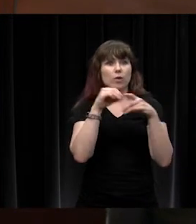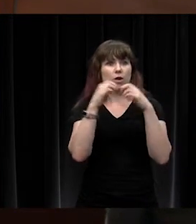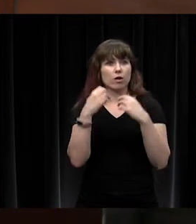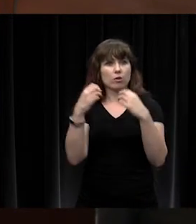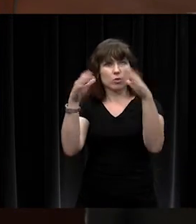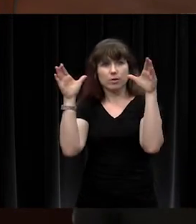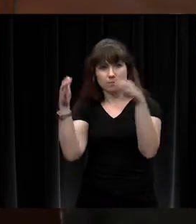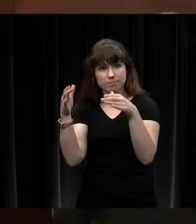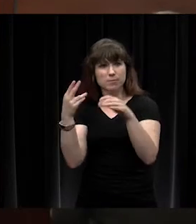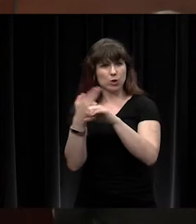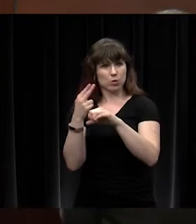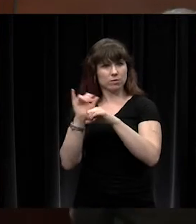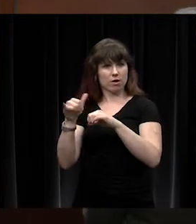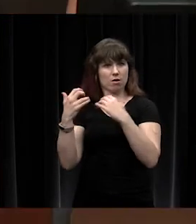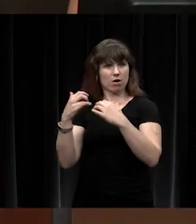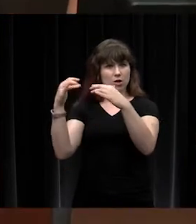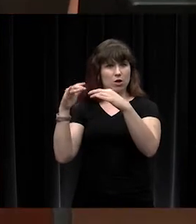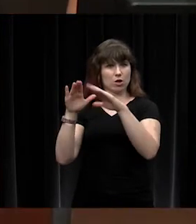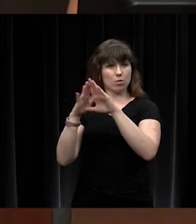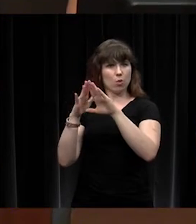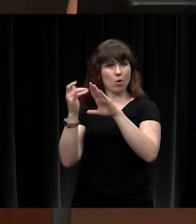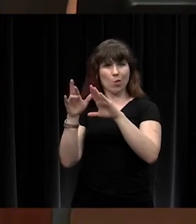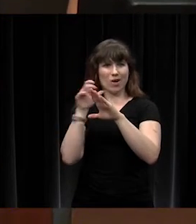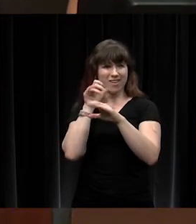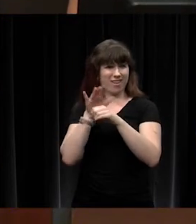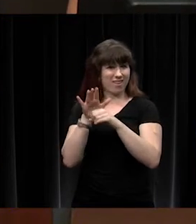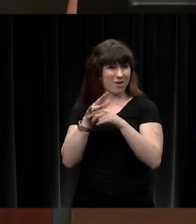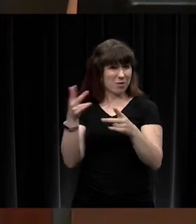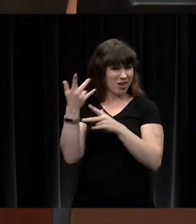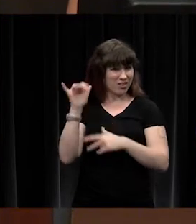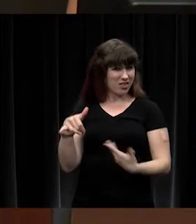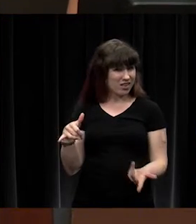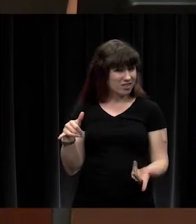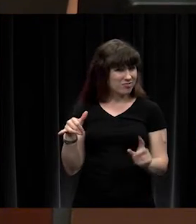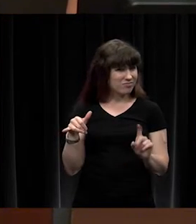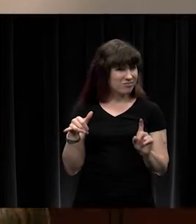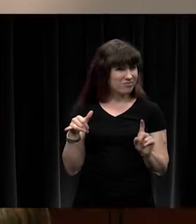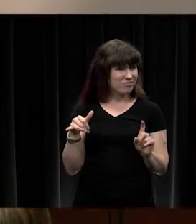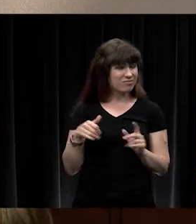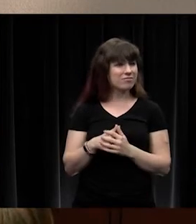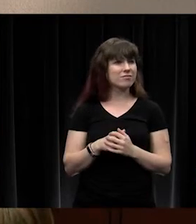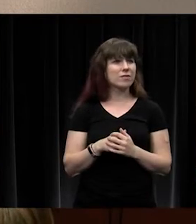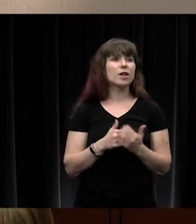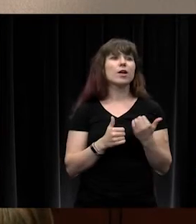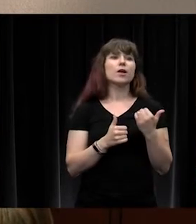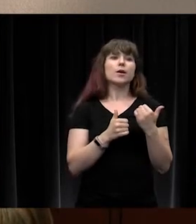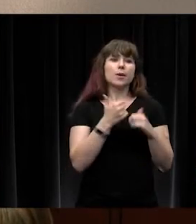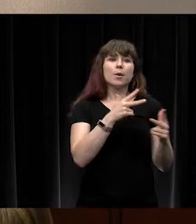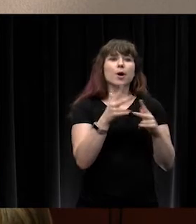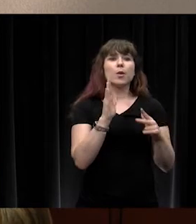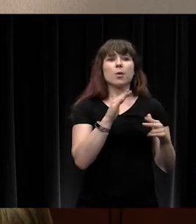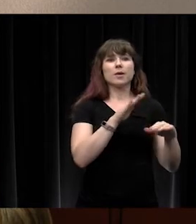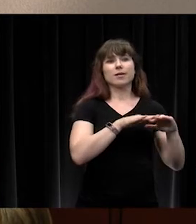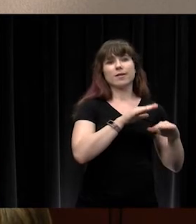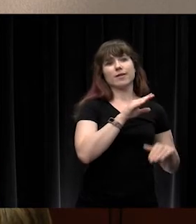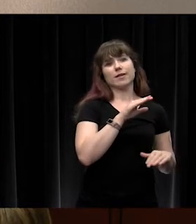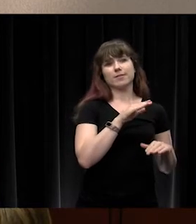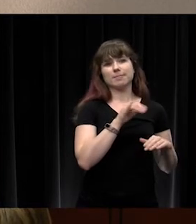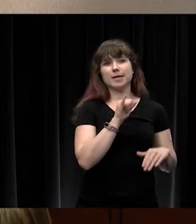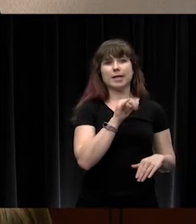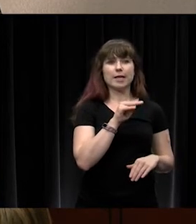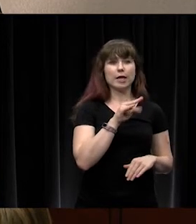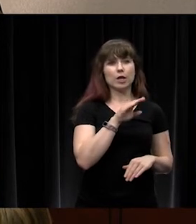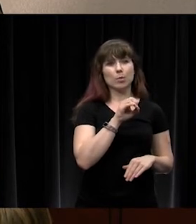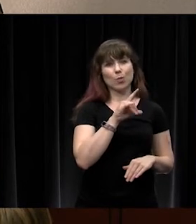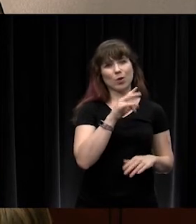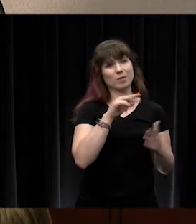functions or? Well, if there's not enough parking there really for that to happen? Most of the parking will be inboard to our site, so using